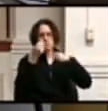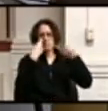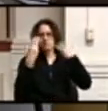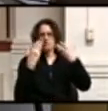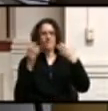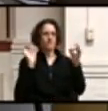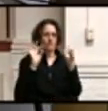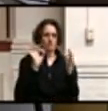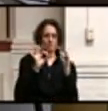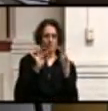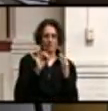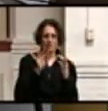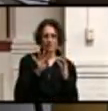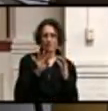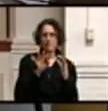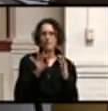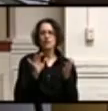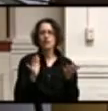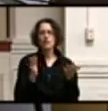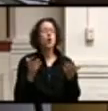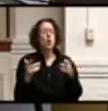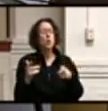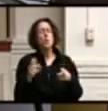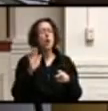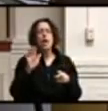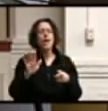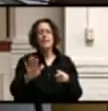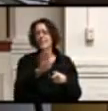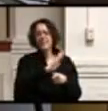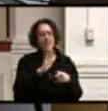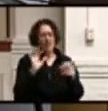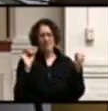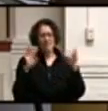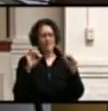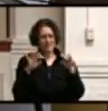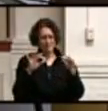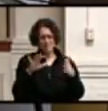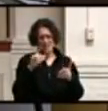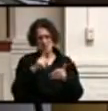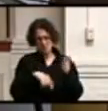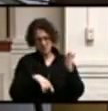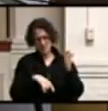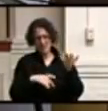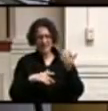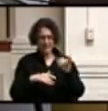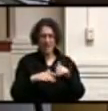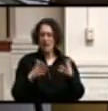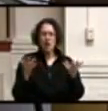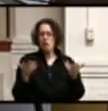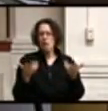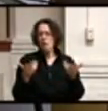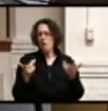Which are not unanticipated. I mean, we expected to get comments.